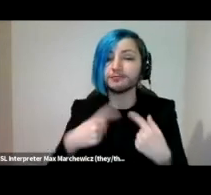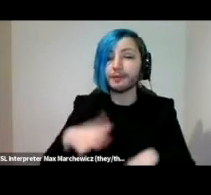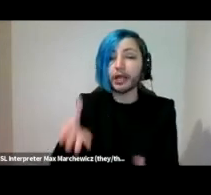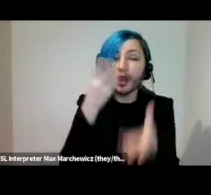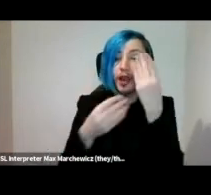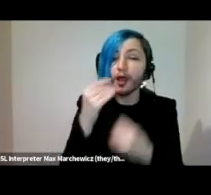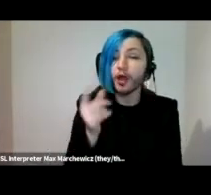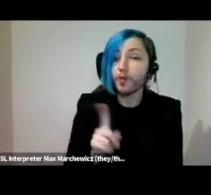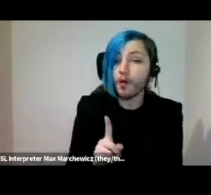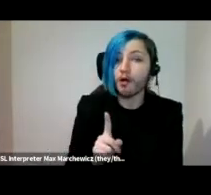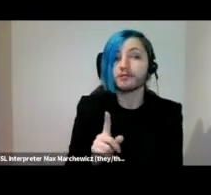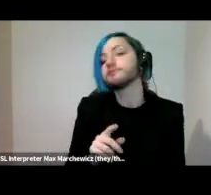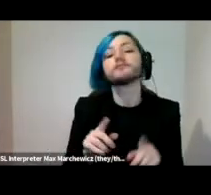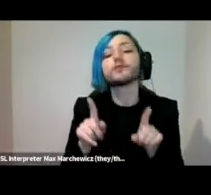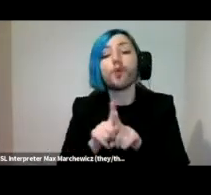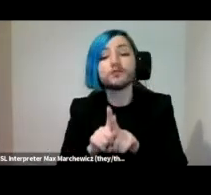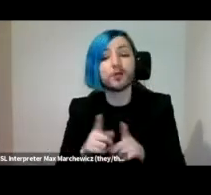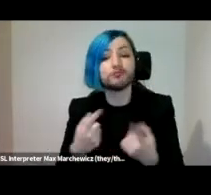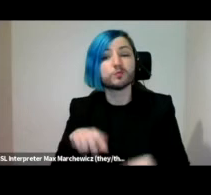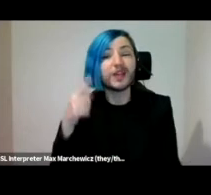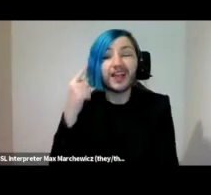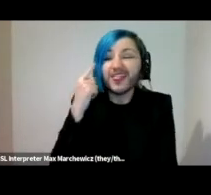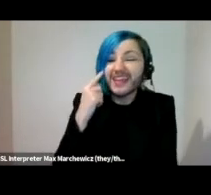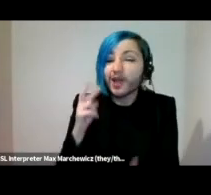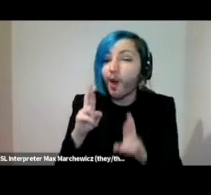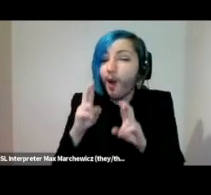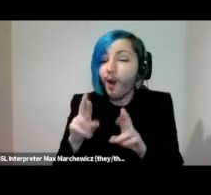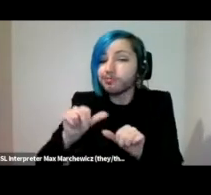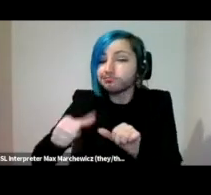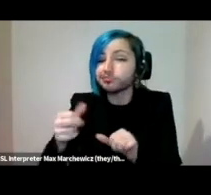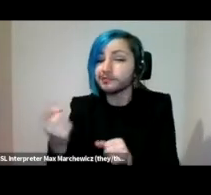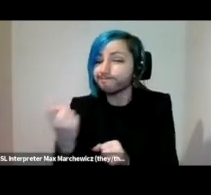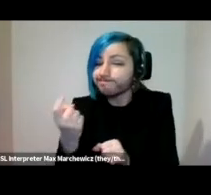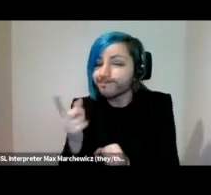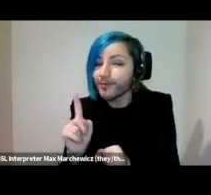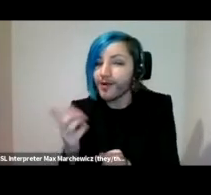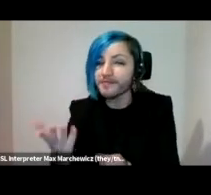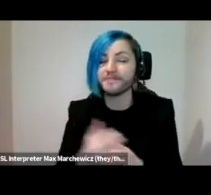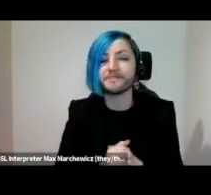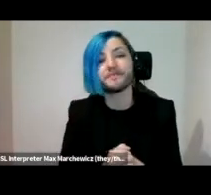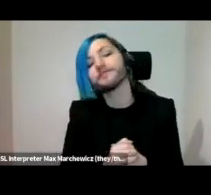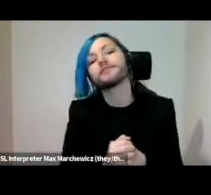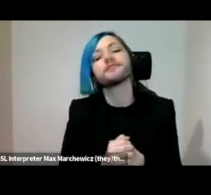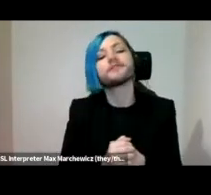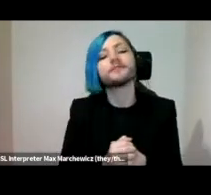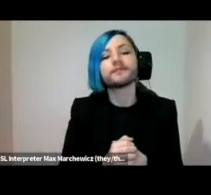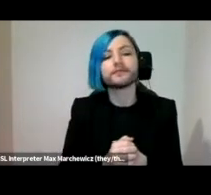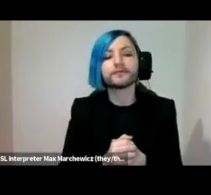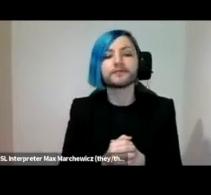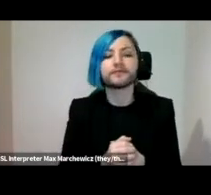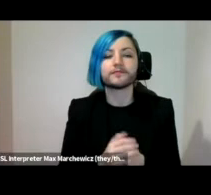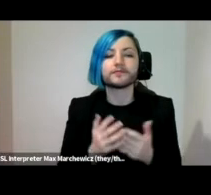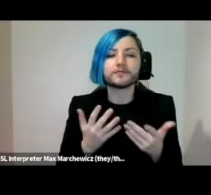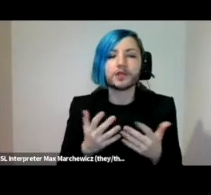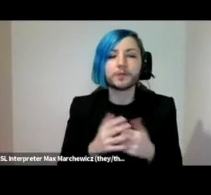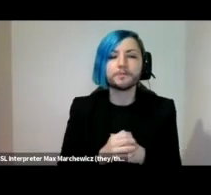and indeed what we think and hope is coming next. And to give you a bit of a forward